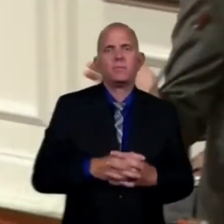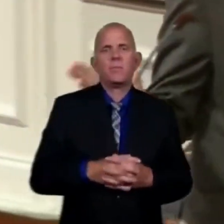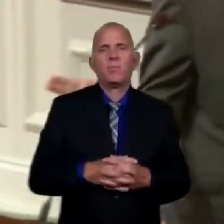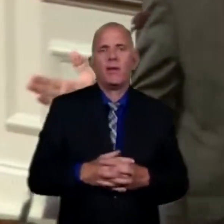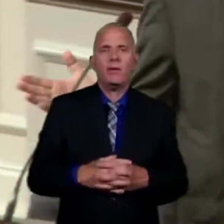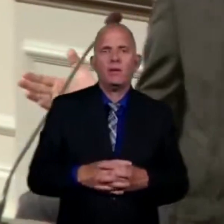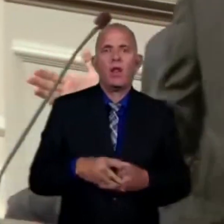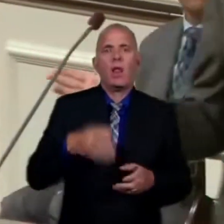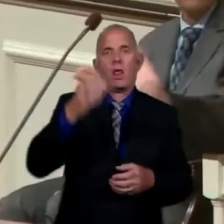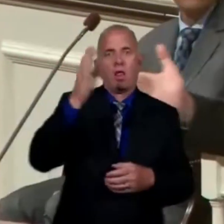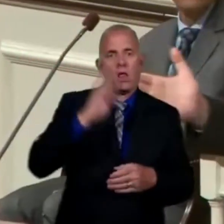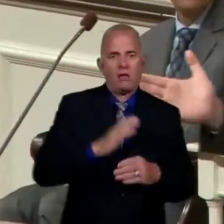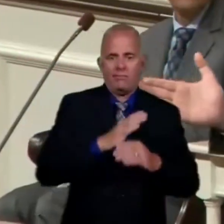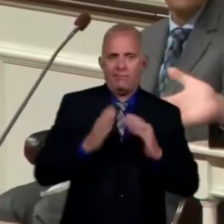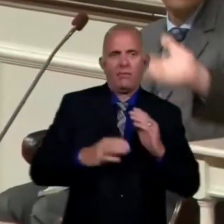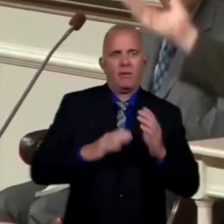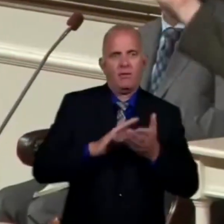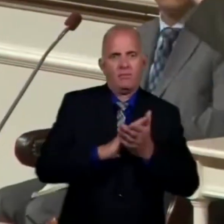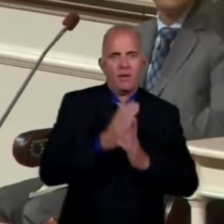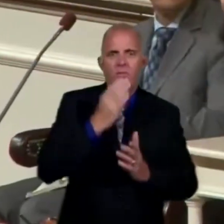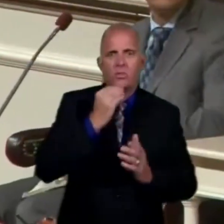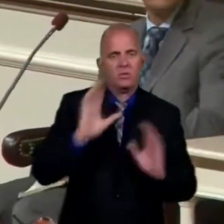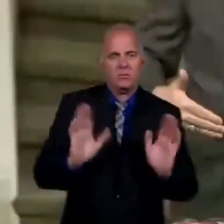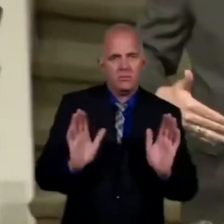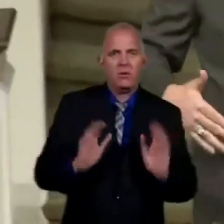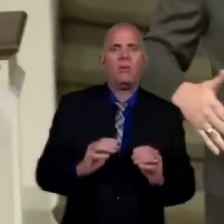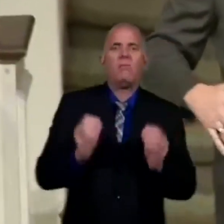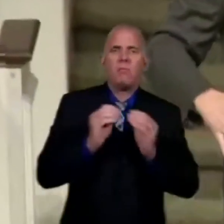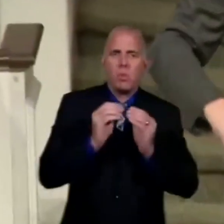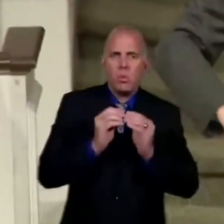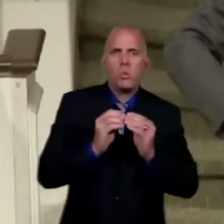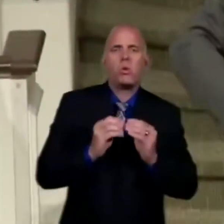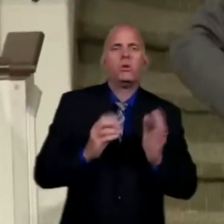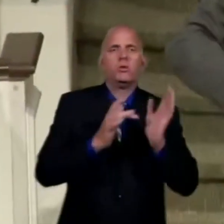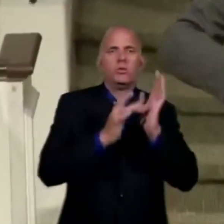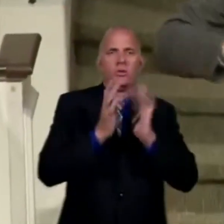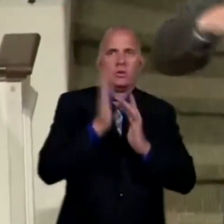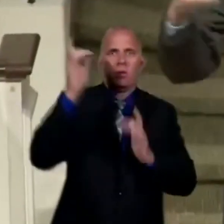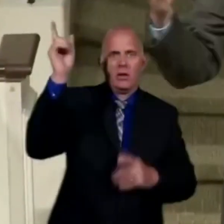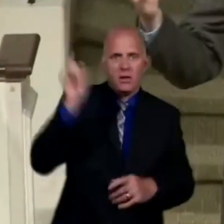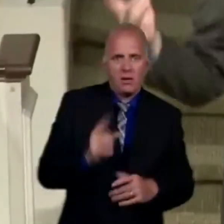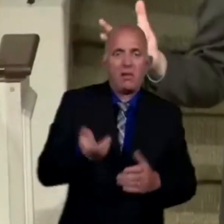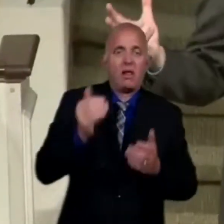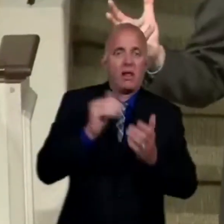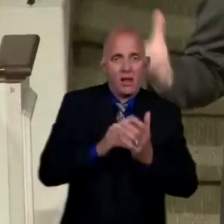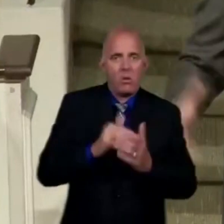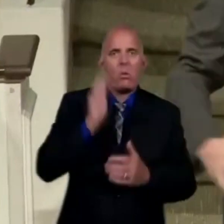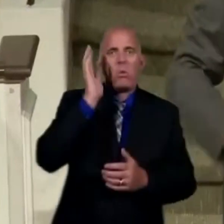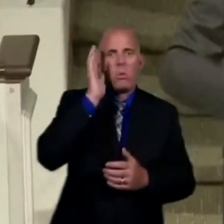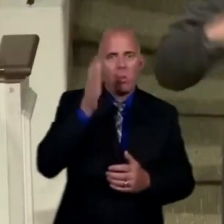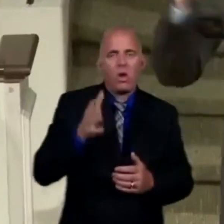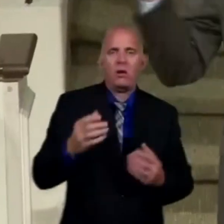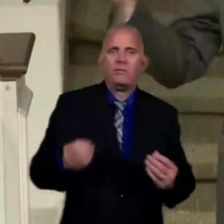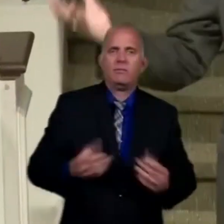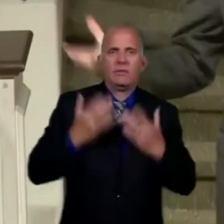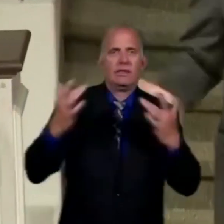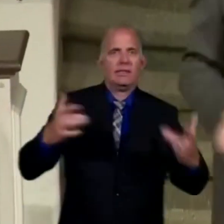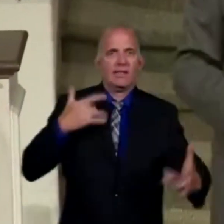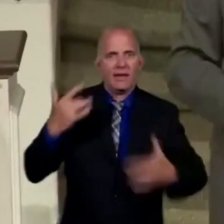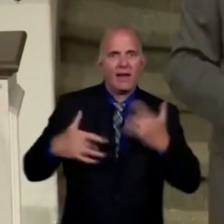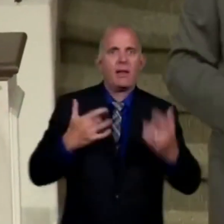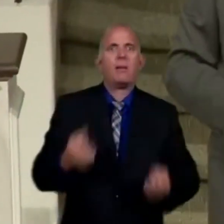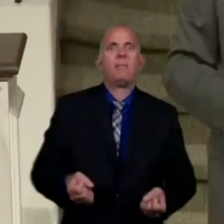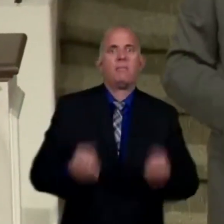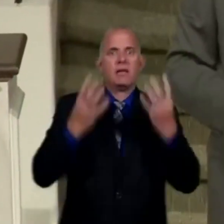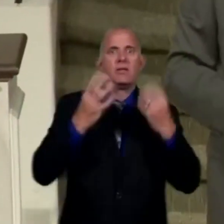the Jewish people. Matter of fact, when Jesus comes back, I think there's going to be a revival of many Jews coming to